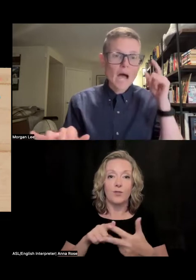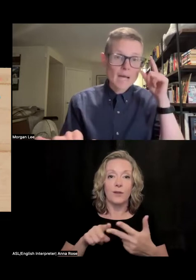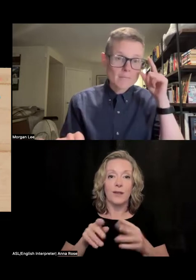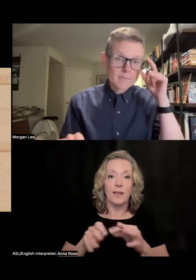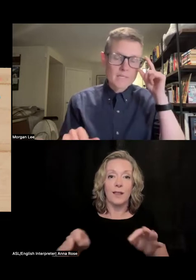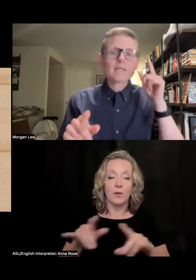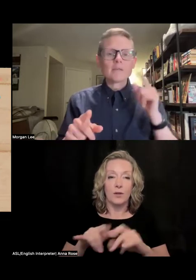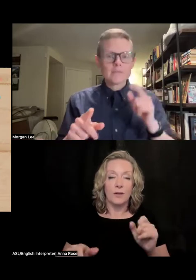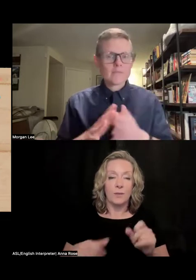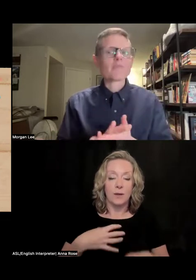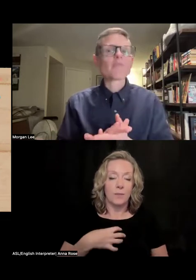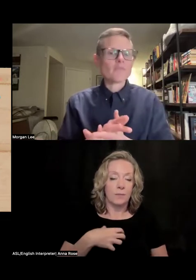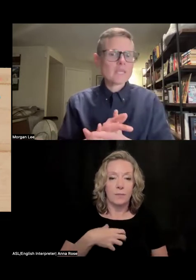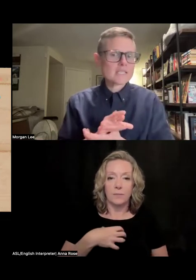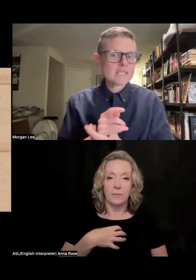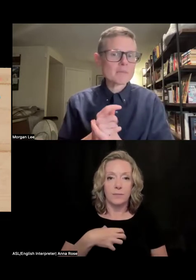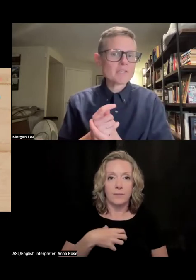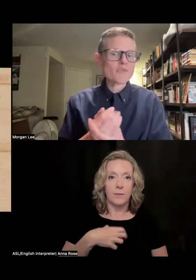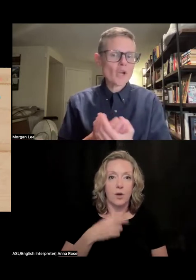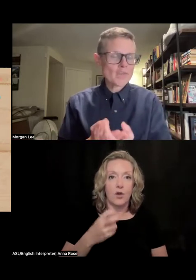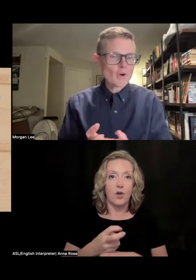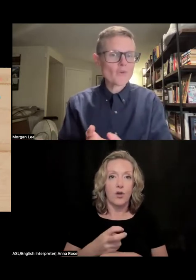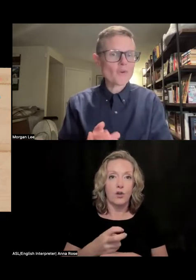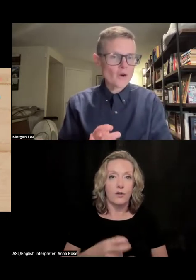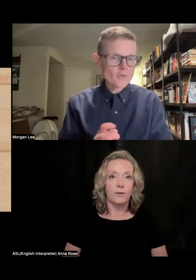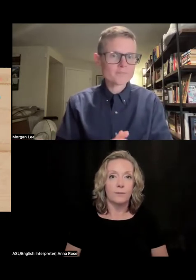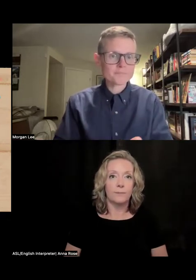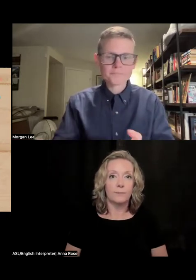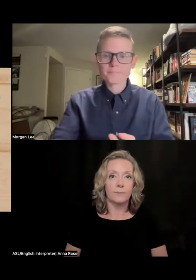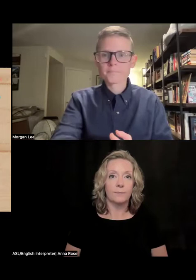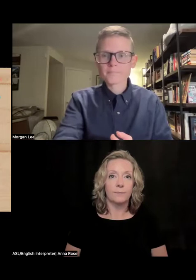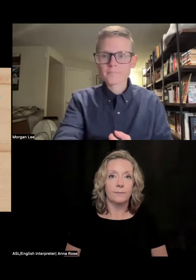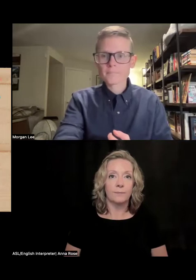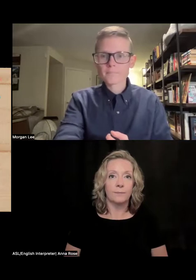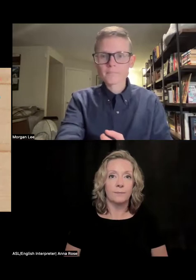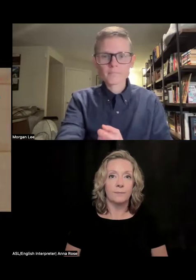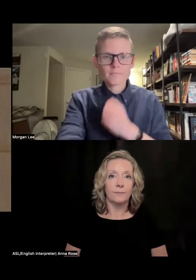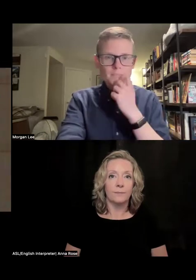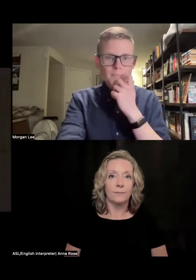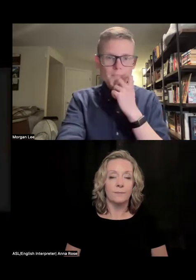same time, these assignments are very difficult for her.